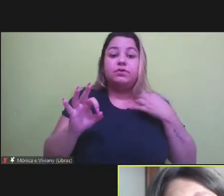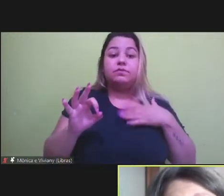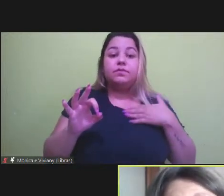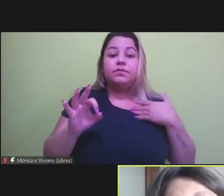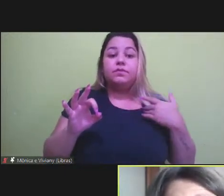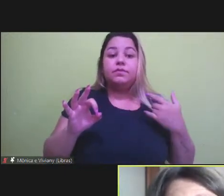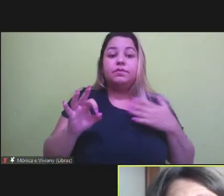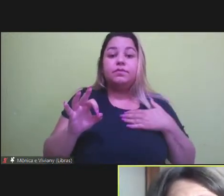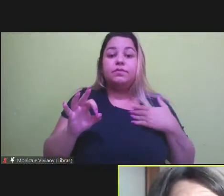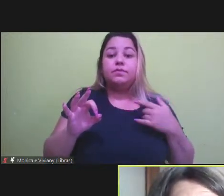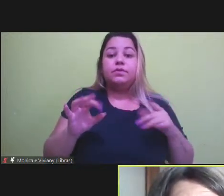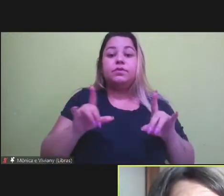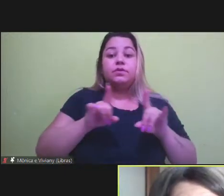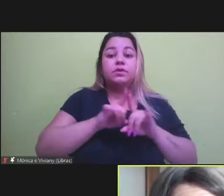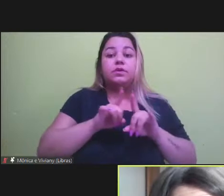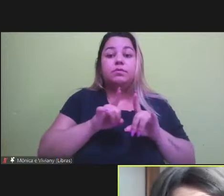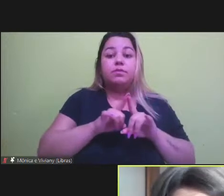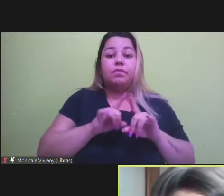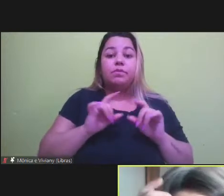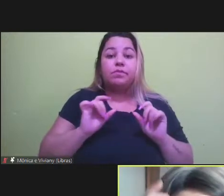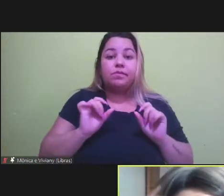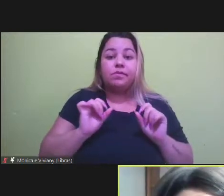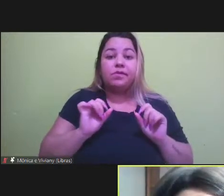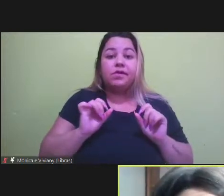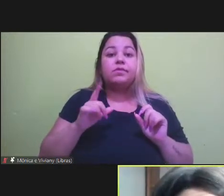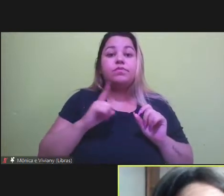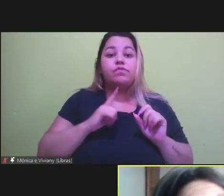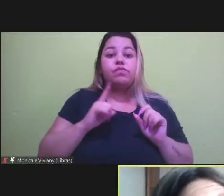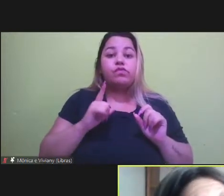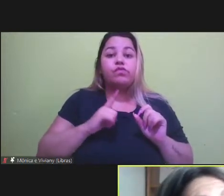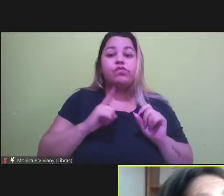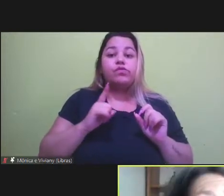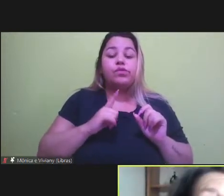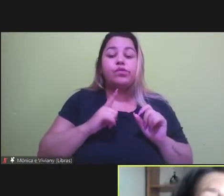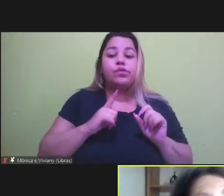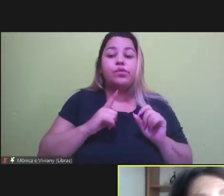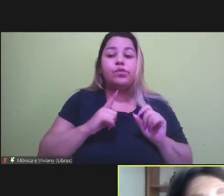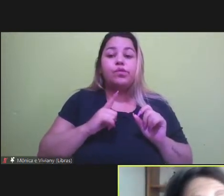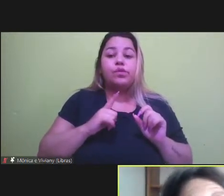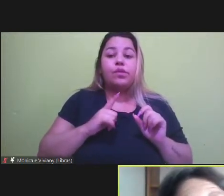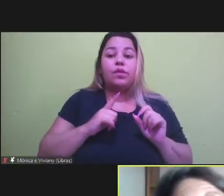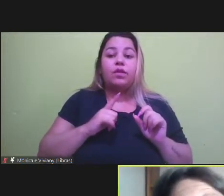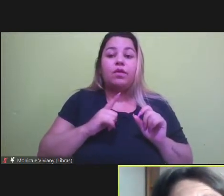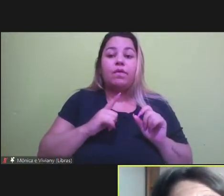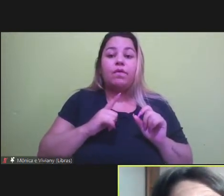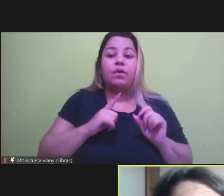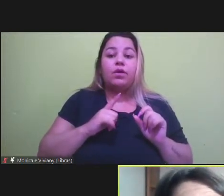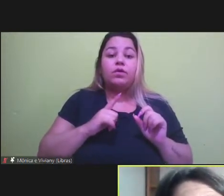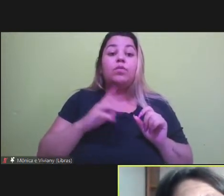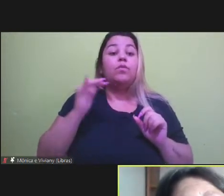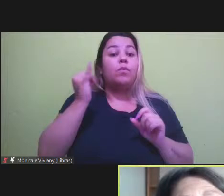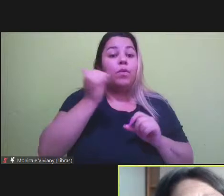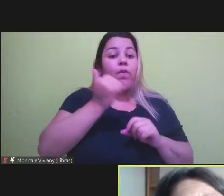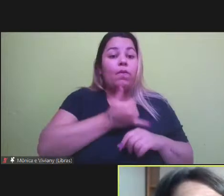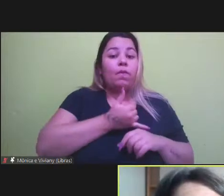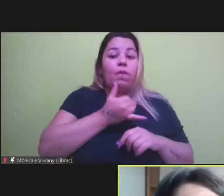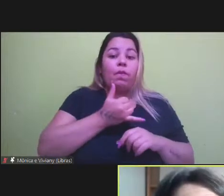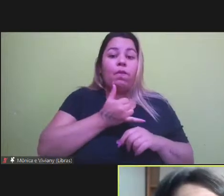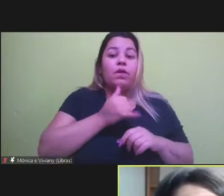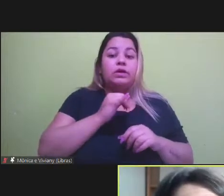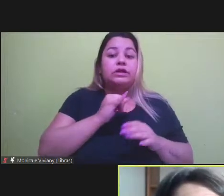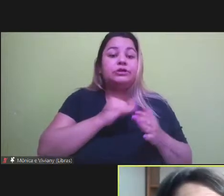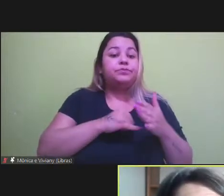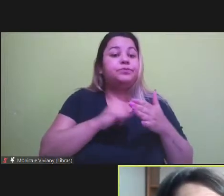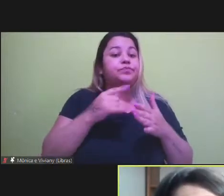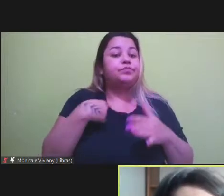this, but in Cordoba, we have a relationship of what was